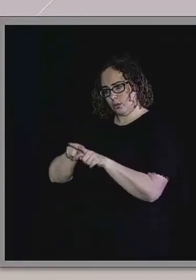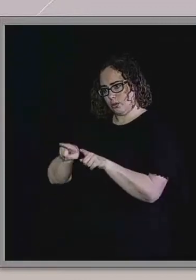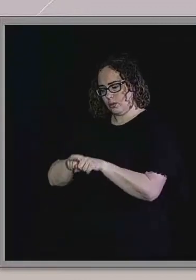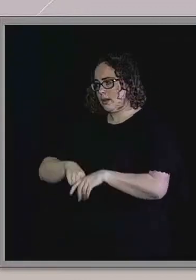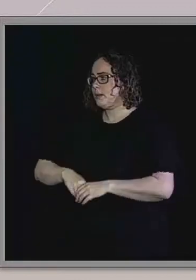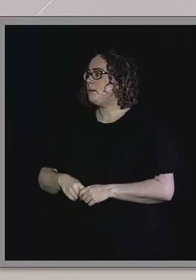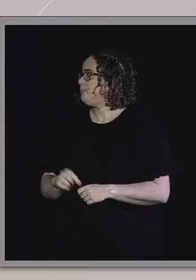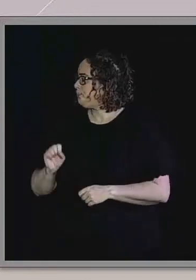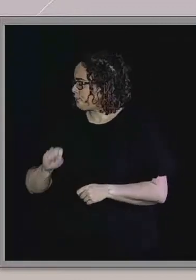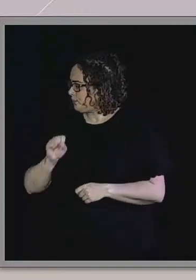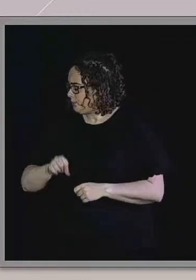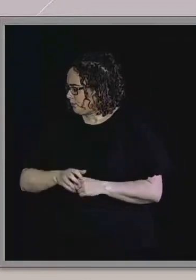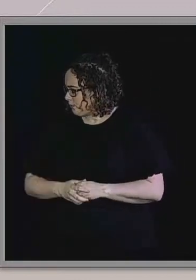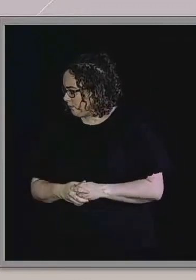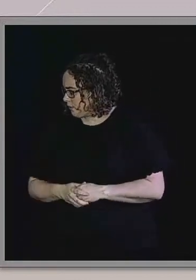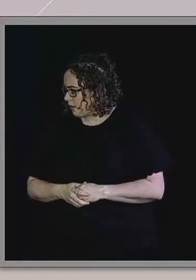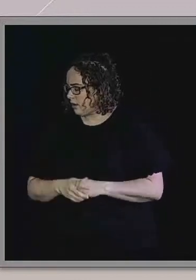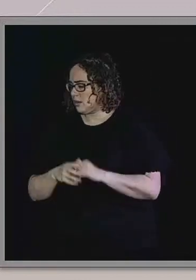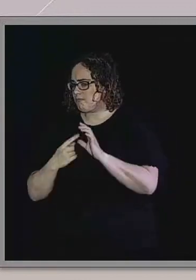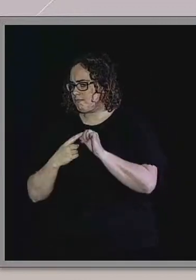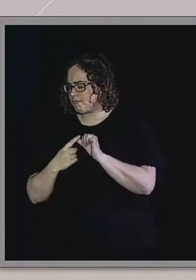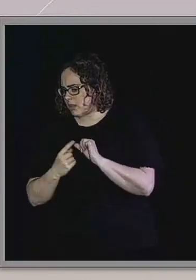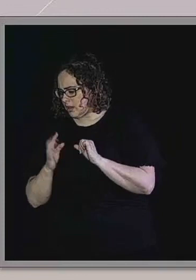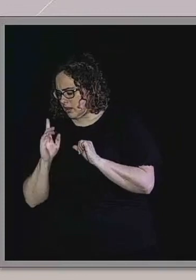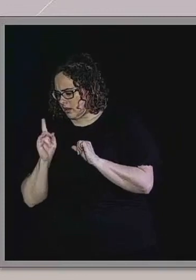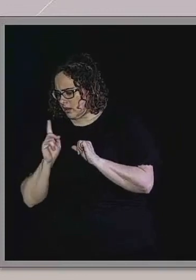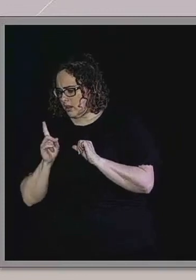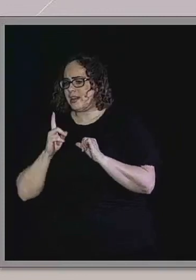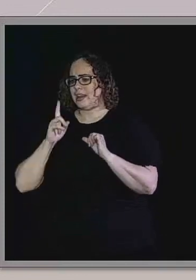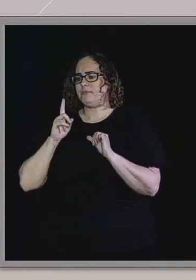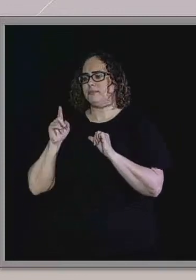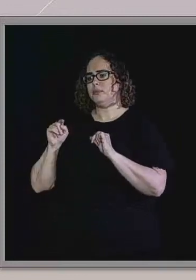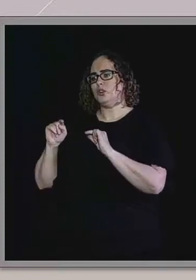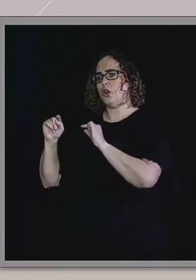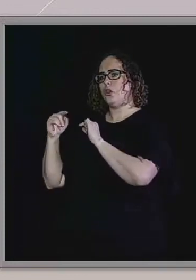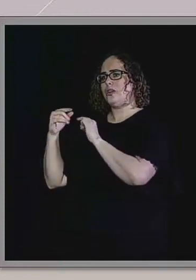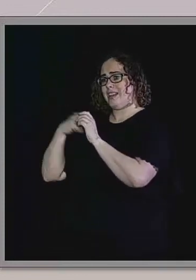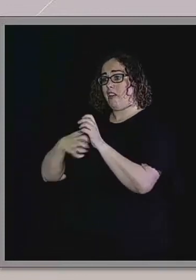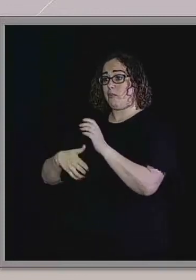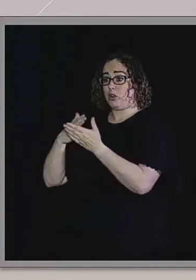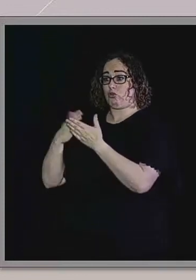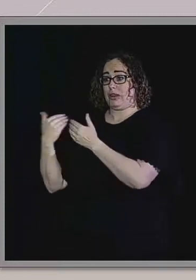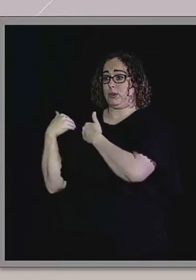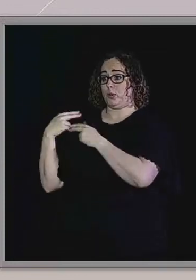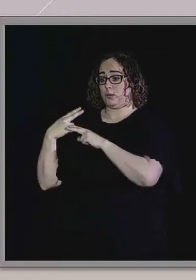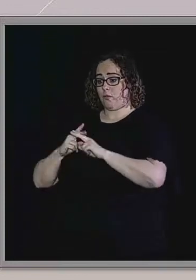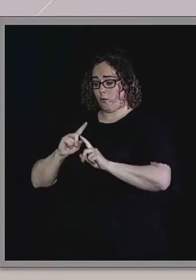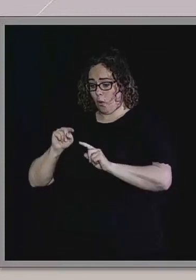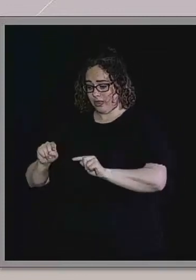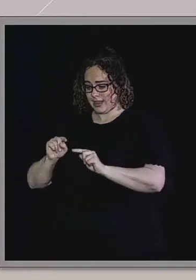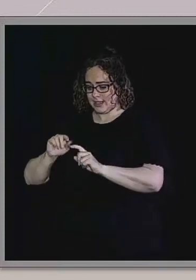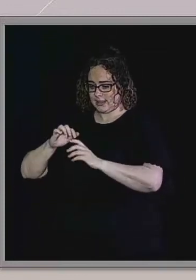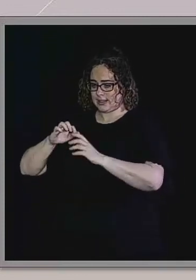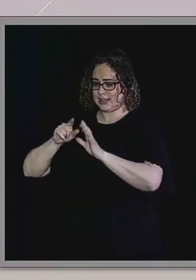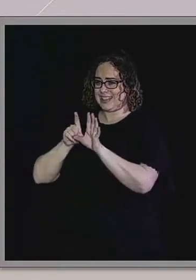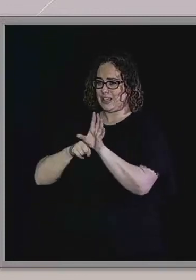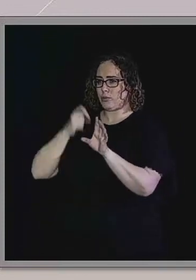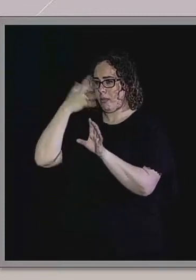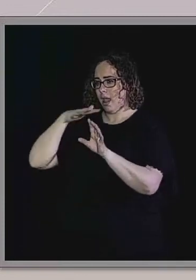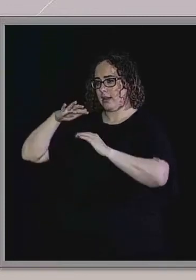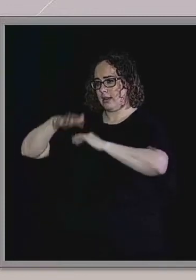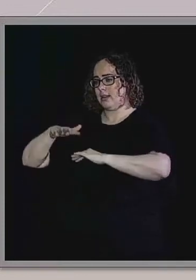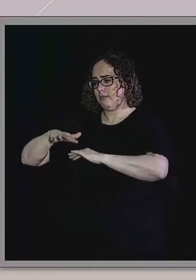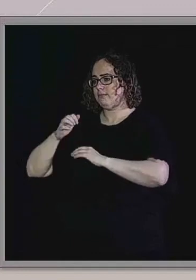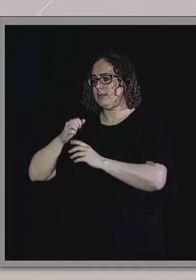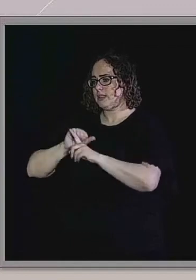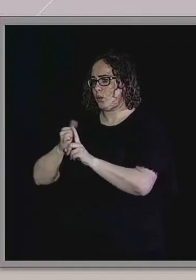mining leases, they bear the responsibility for what's gone on. Yep. And the other thing I would add to that is also that you can